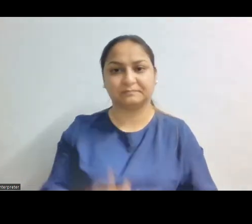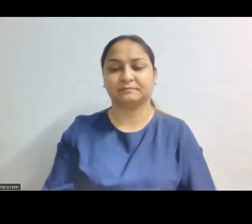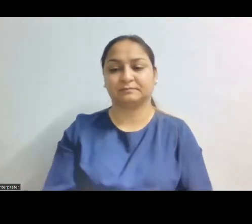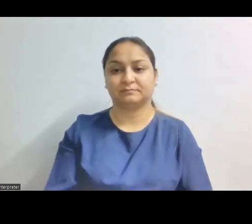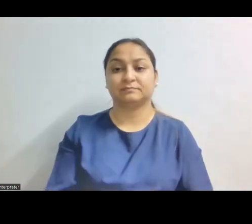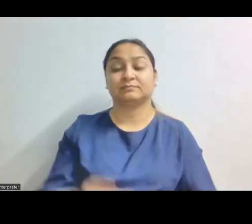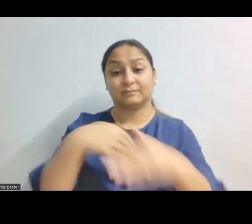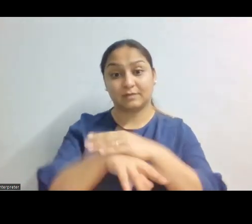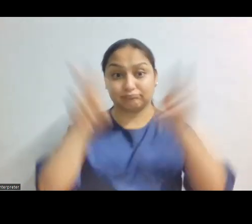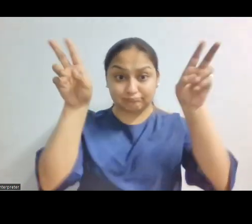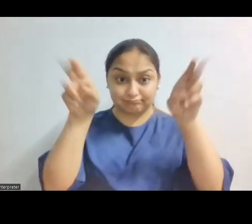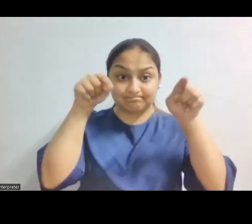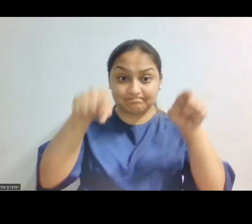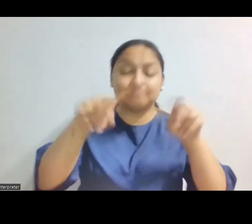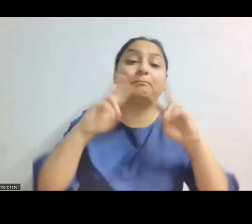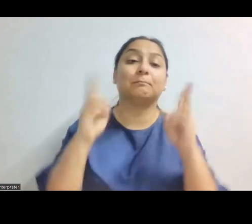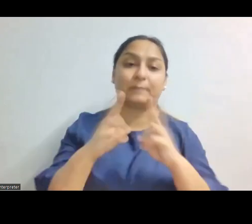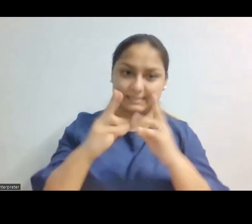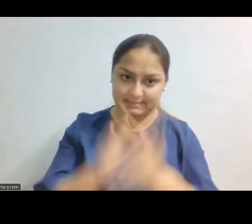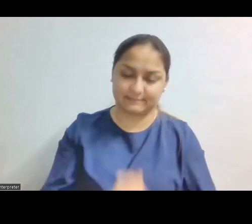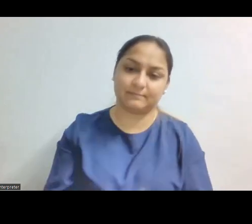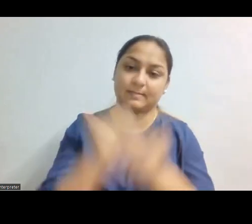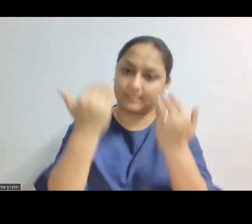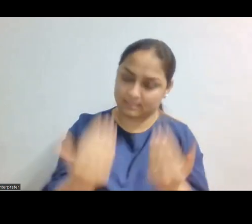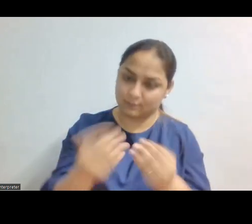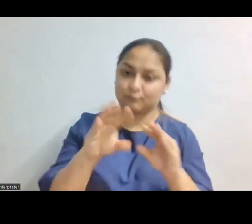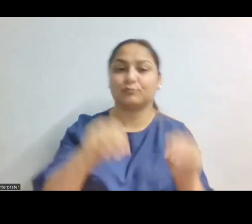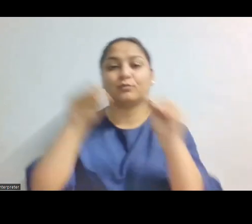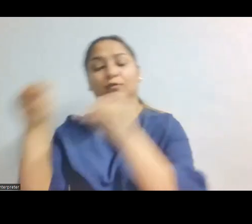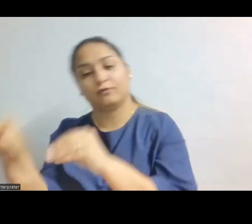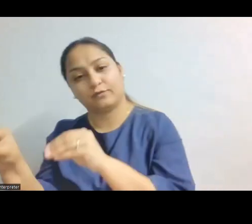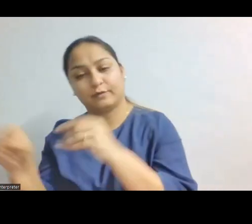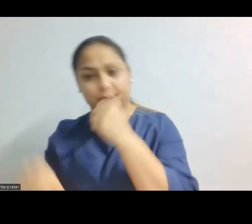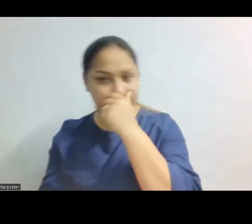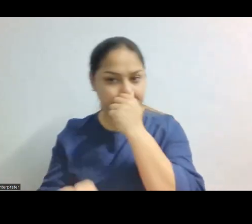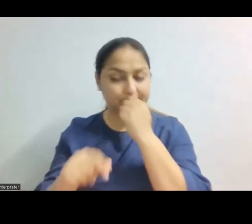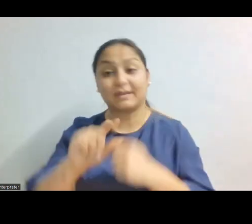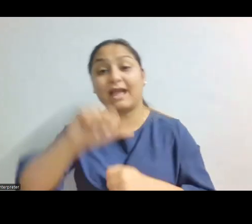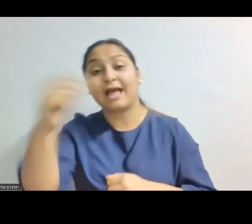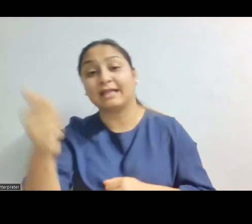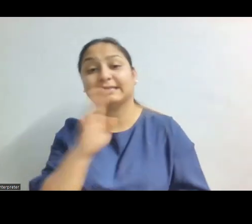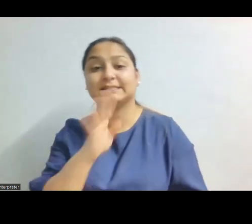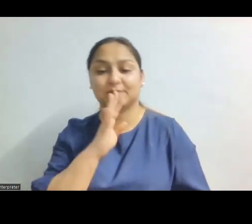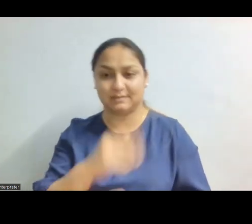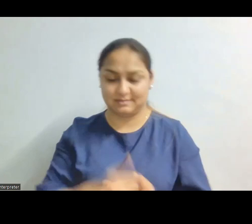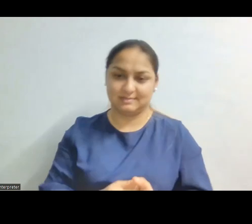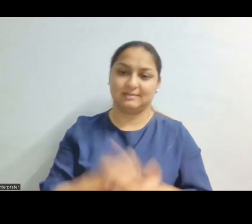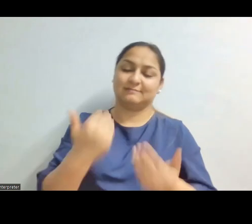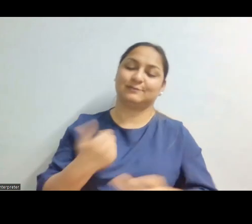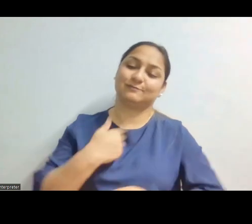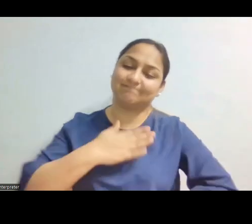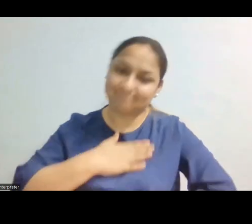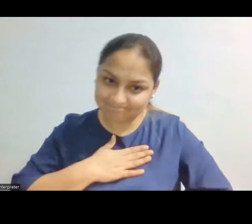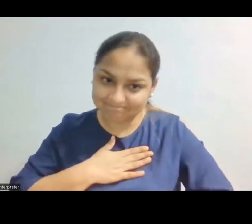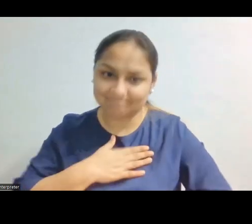context for today's meeting. Now we would move to our other speakers. We are honored to have